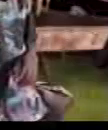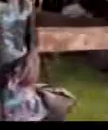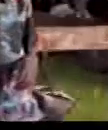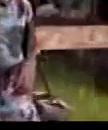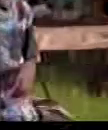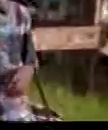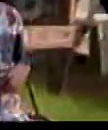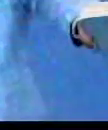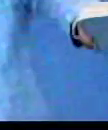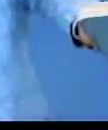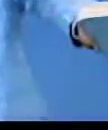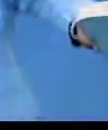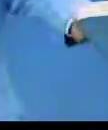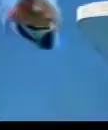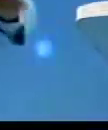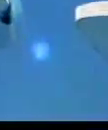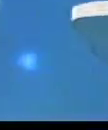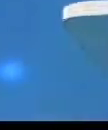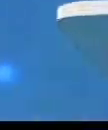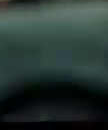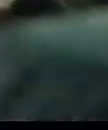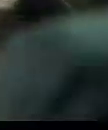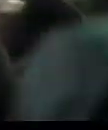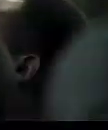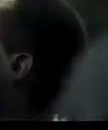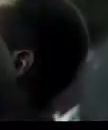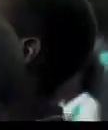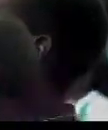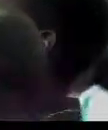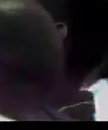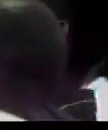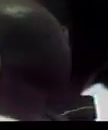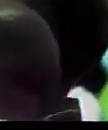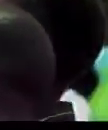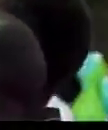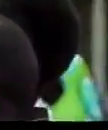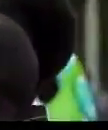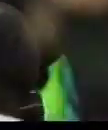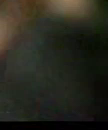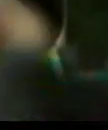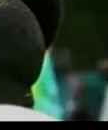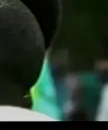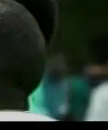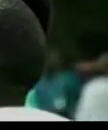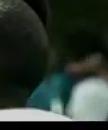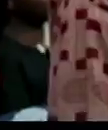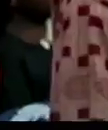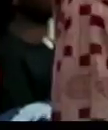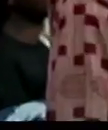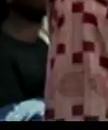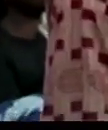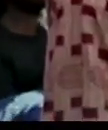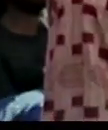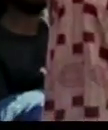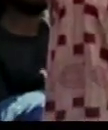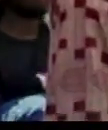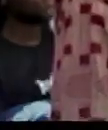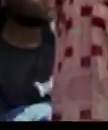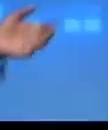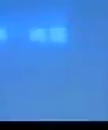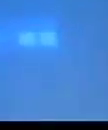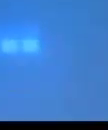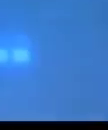One, and to escape hell. Only one way that can be done, that you believe on the